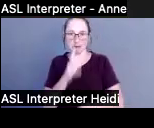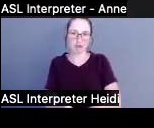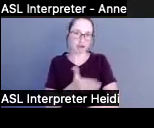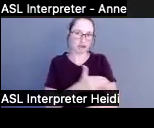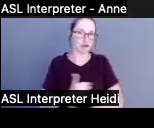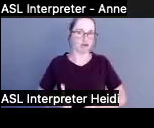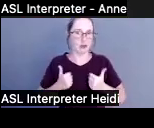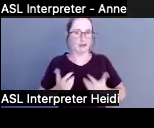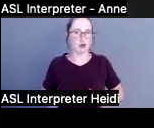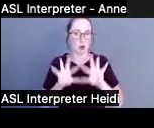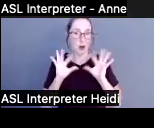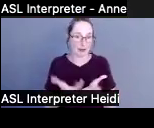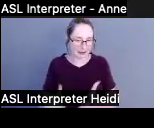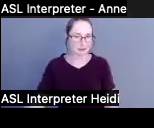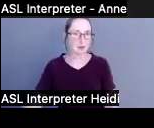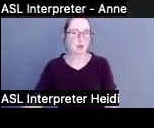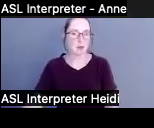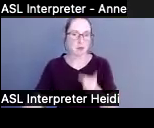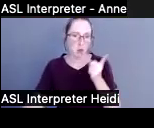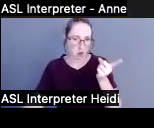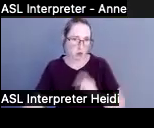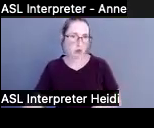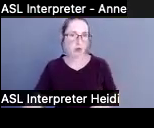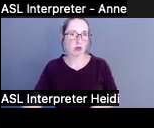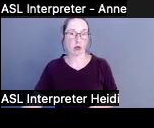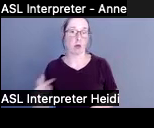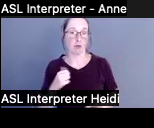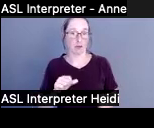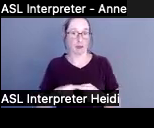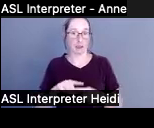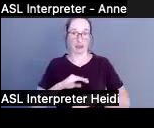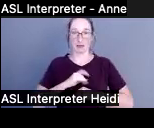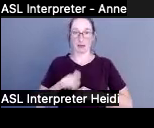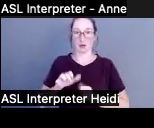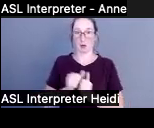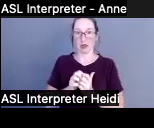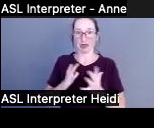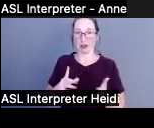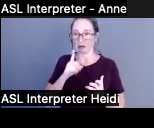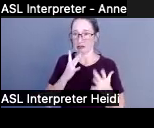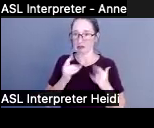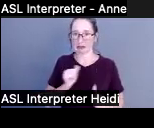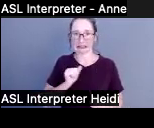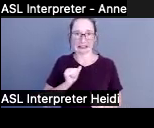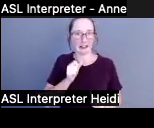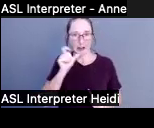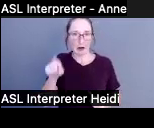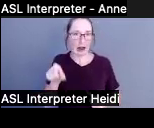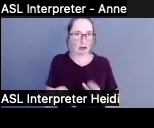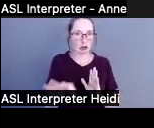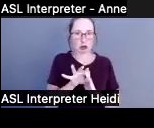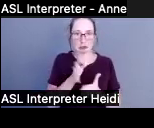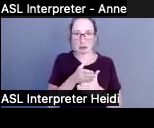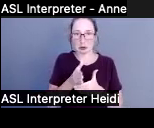survivors' well-being. And it goes, "I'm able to meet my needs without depriving myself. I don't have to choose